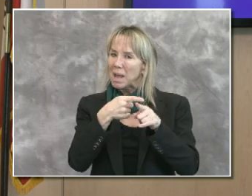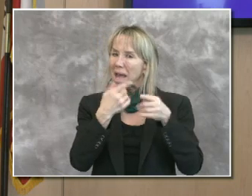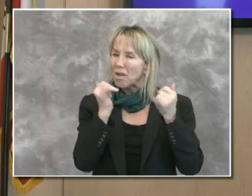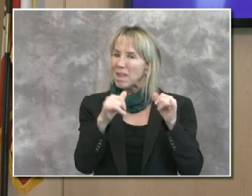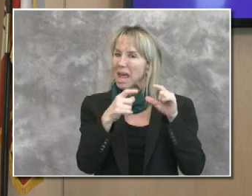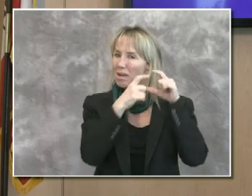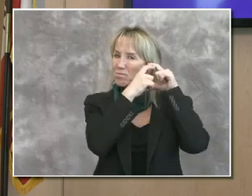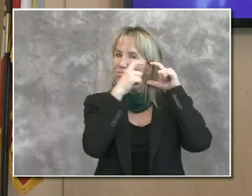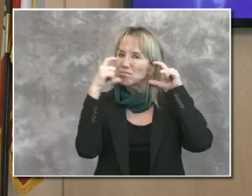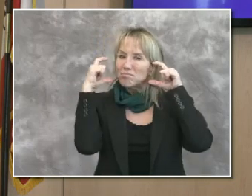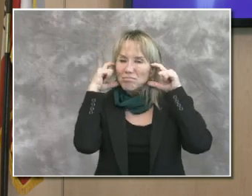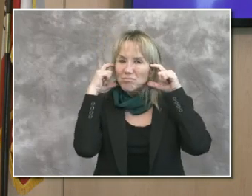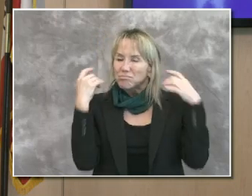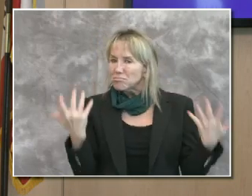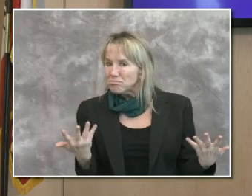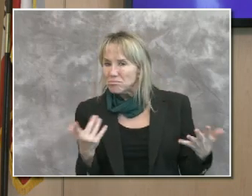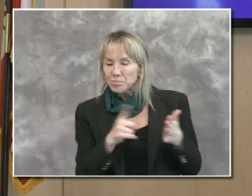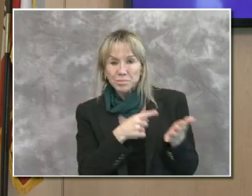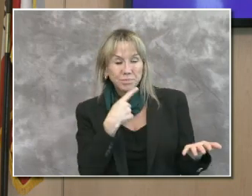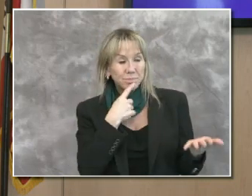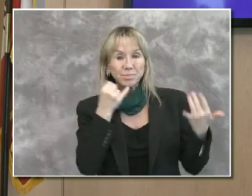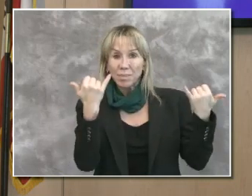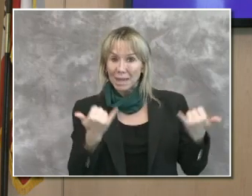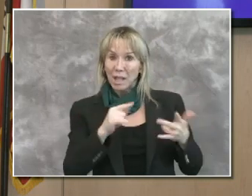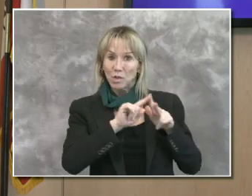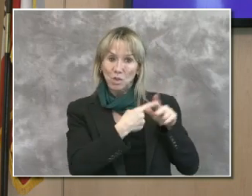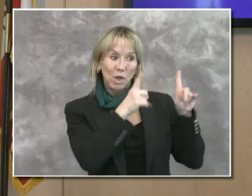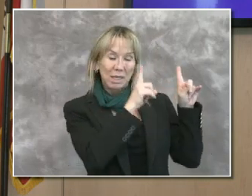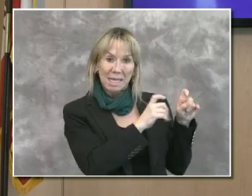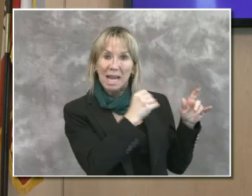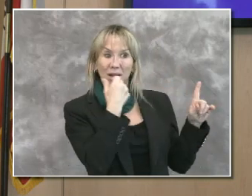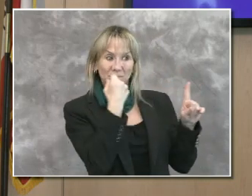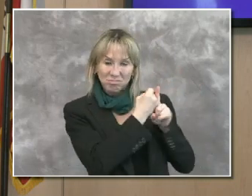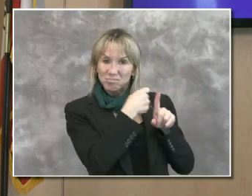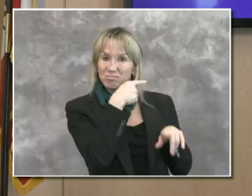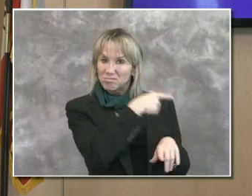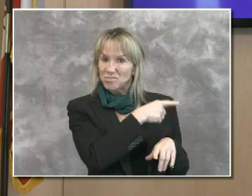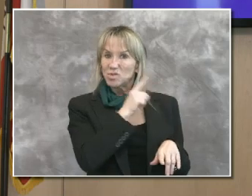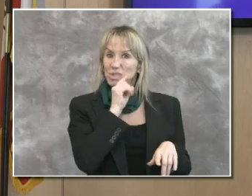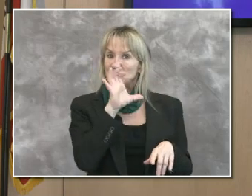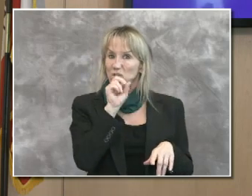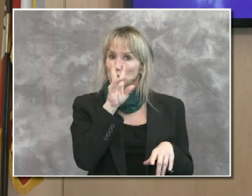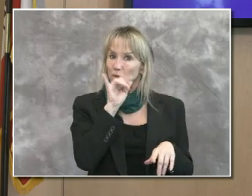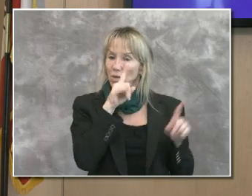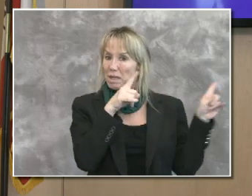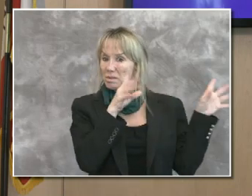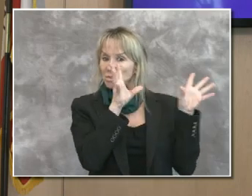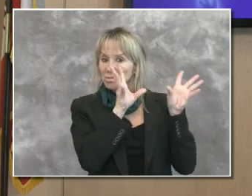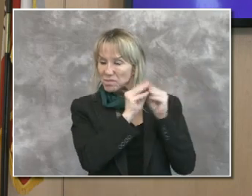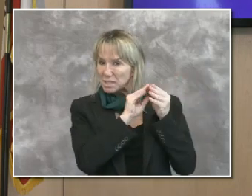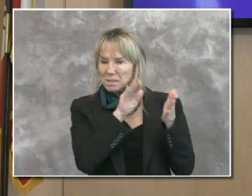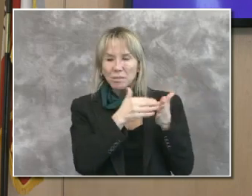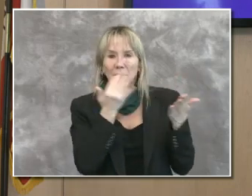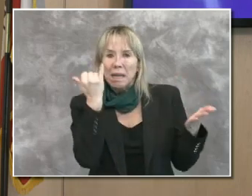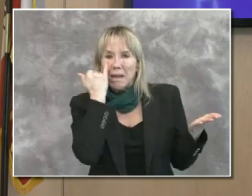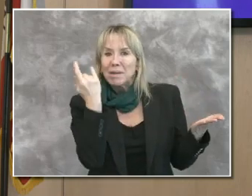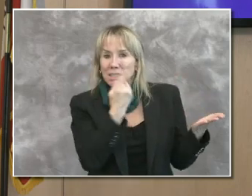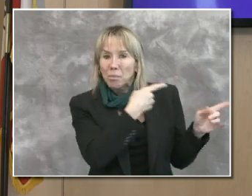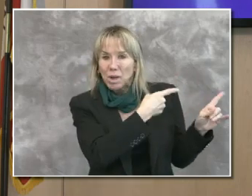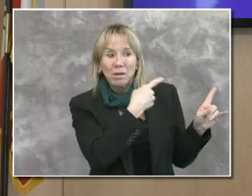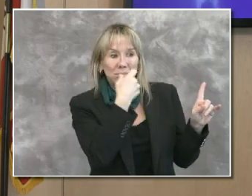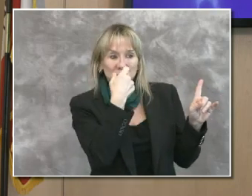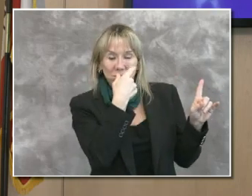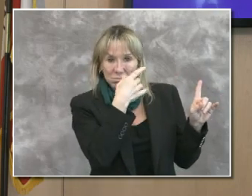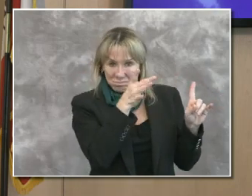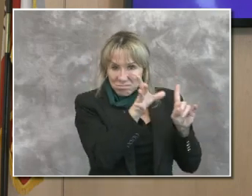that COVID-19 testing has begun at the convention center, what actions is the county recommending if someone does test positive, both for the individual who